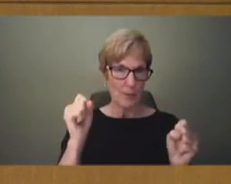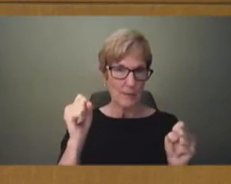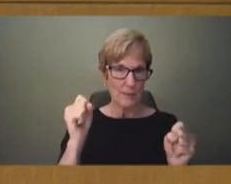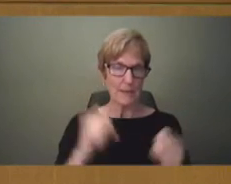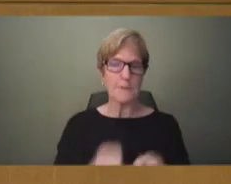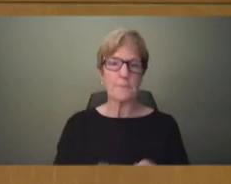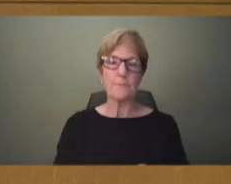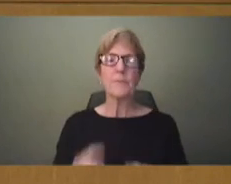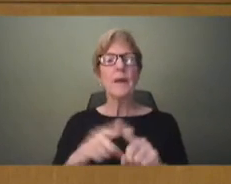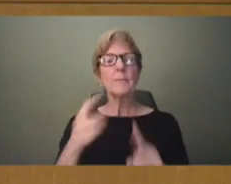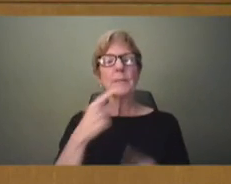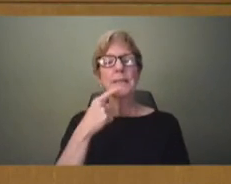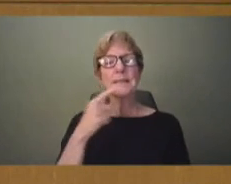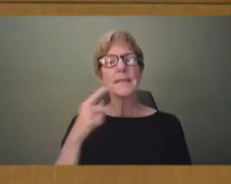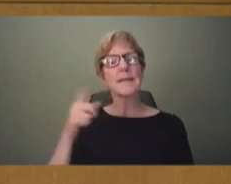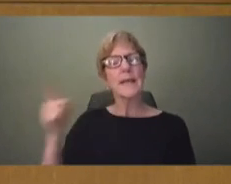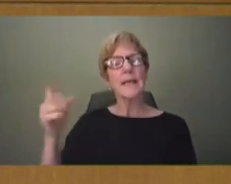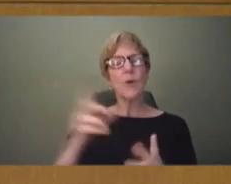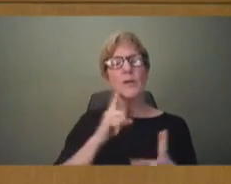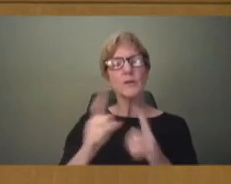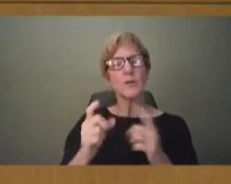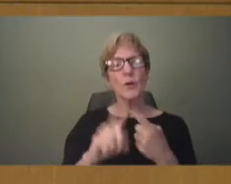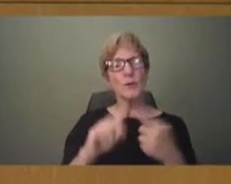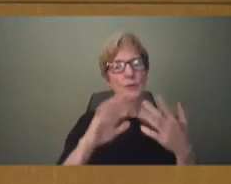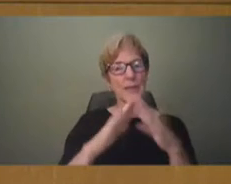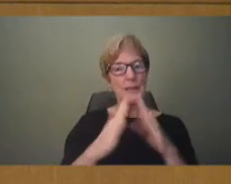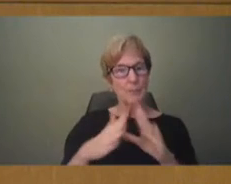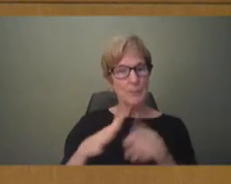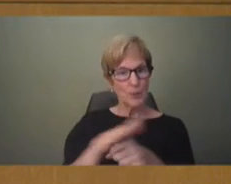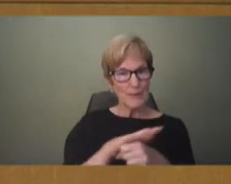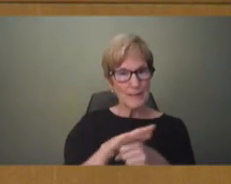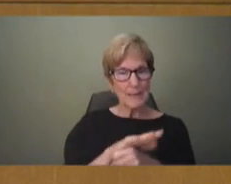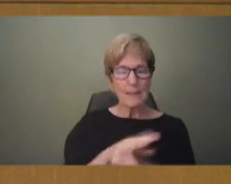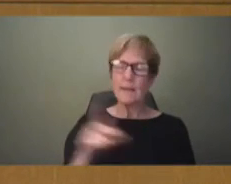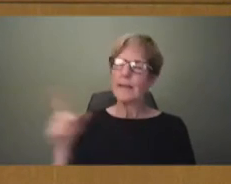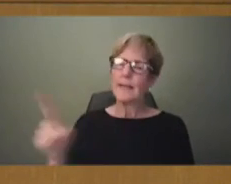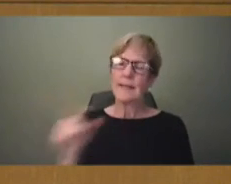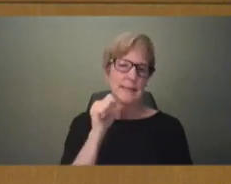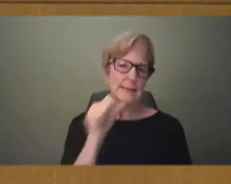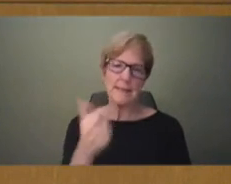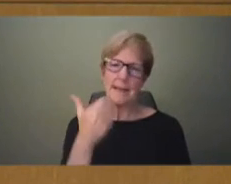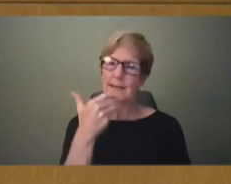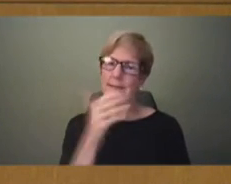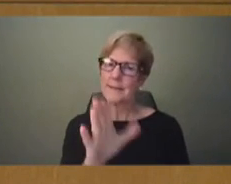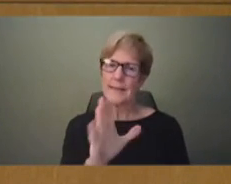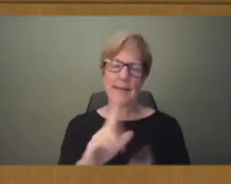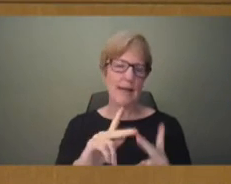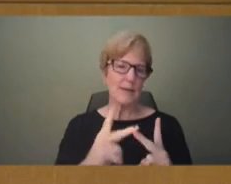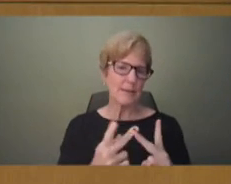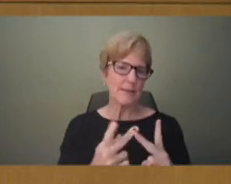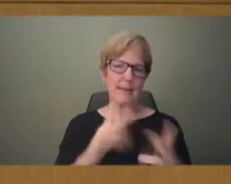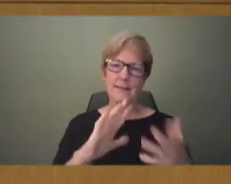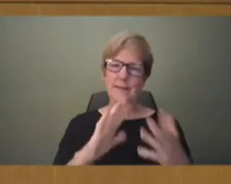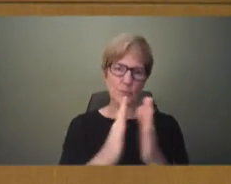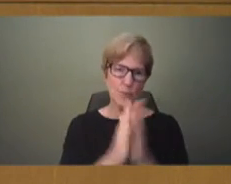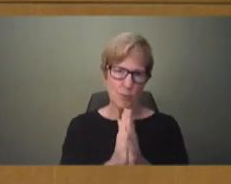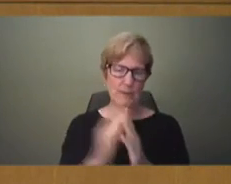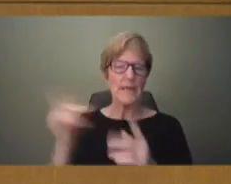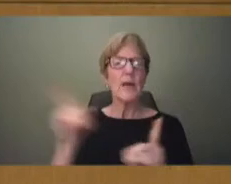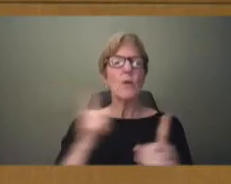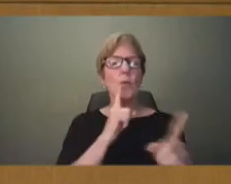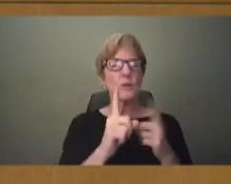he said that he wanted to talk to the community he has not sent out a second Community request he wanted to talk to